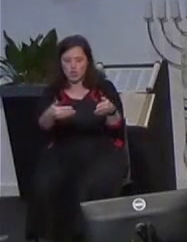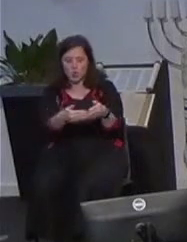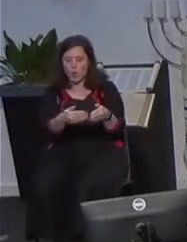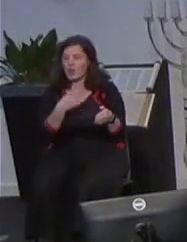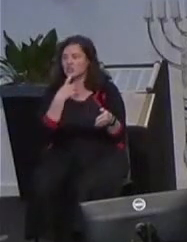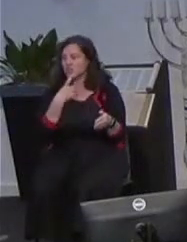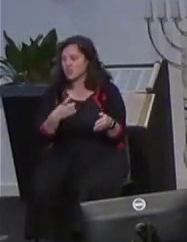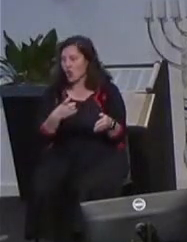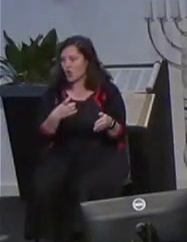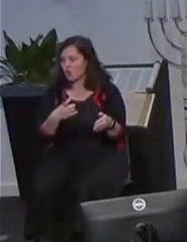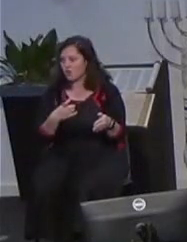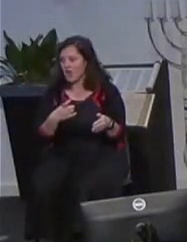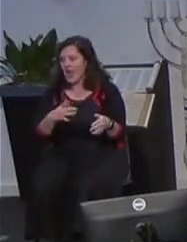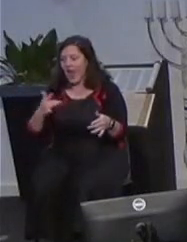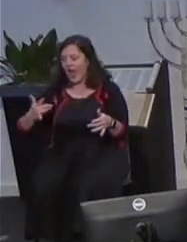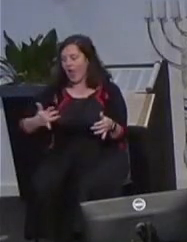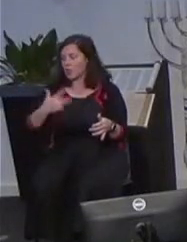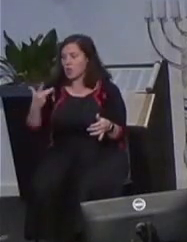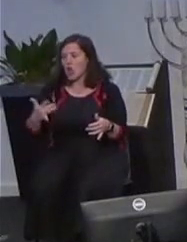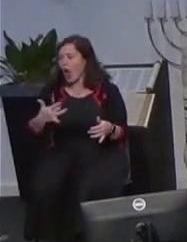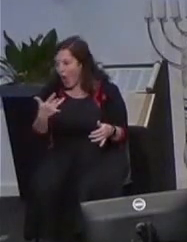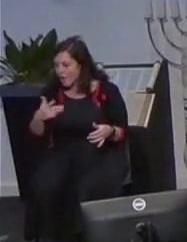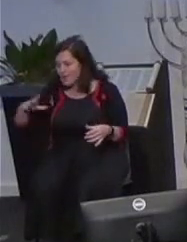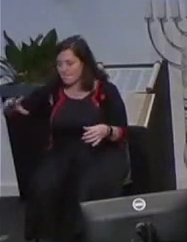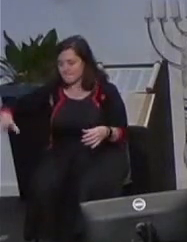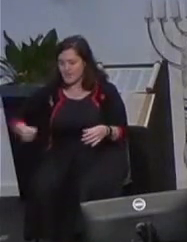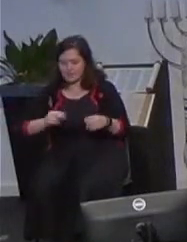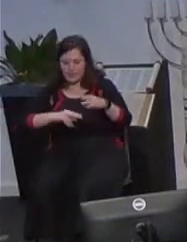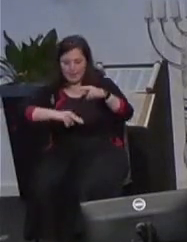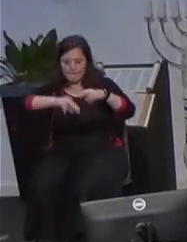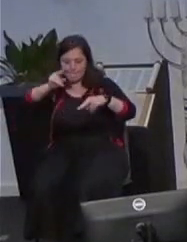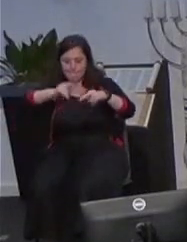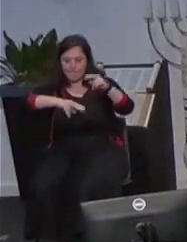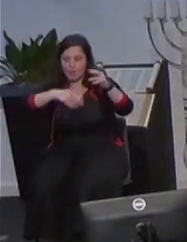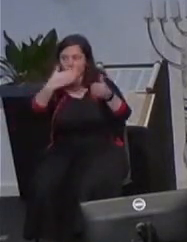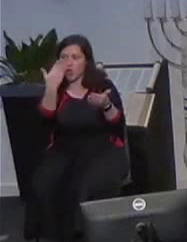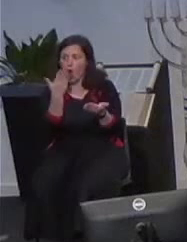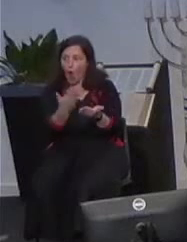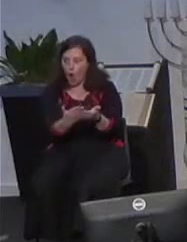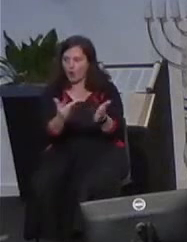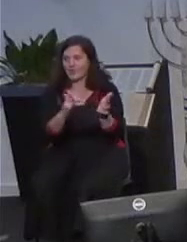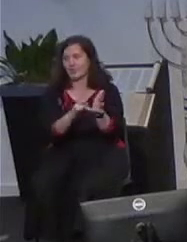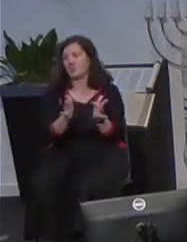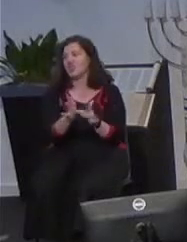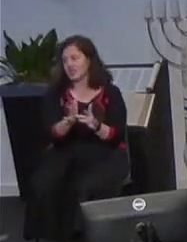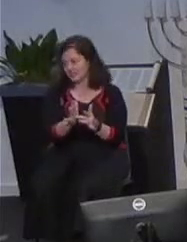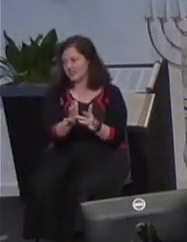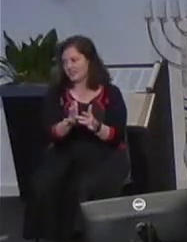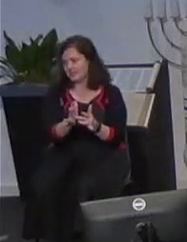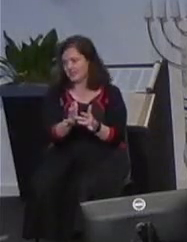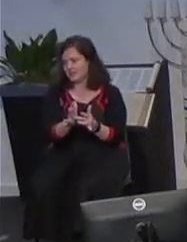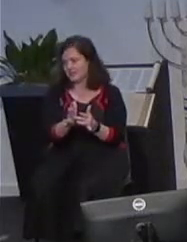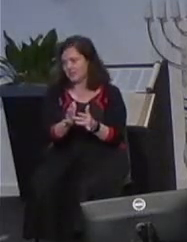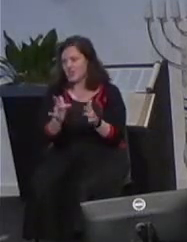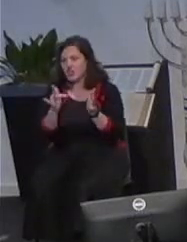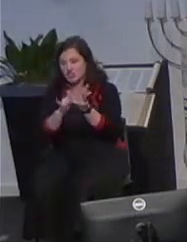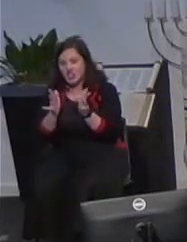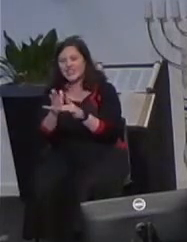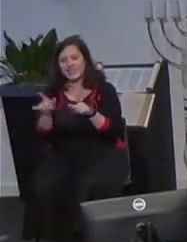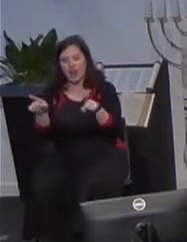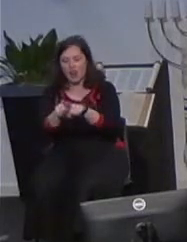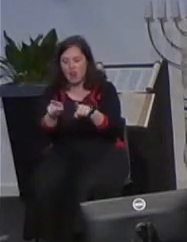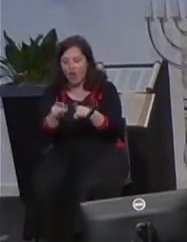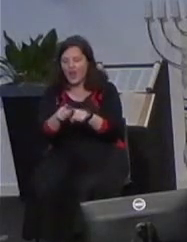But then Peter flips this metaphor on its head. And suddenly he's talking about us. We are the living